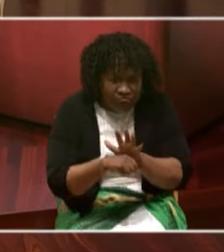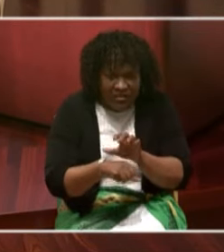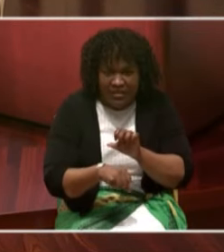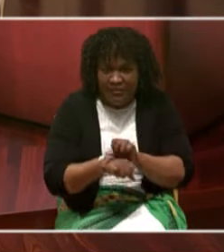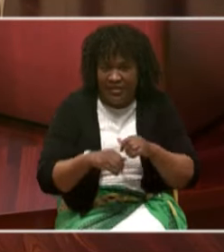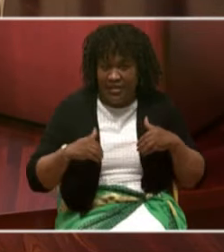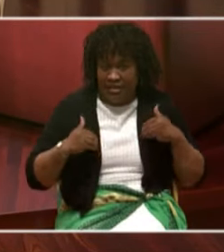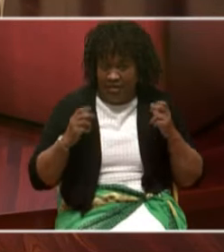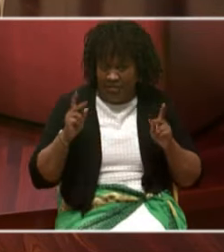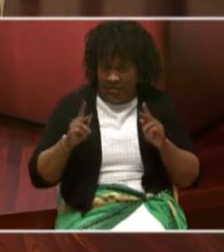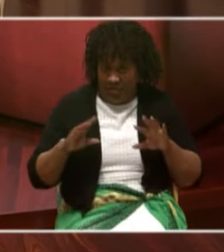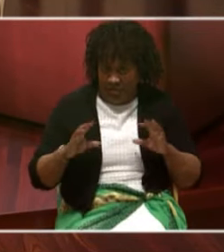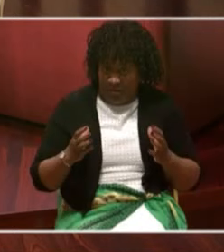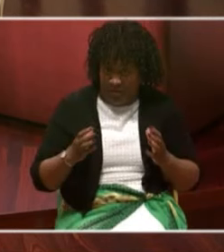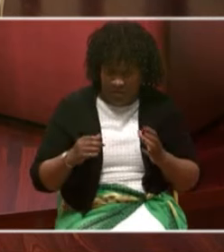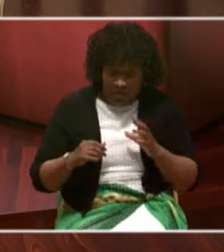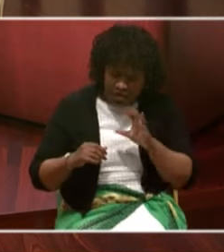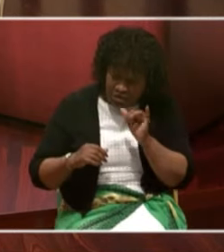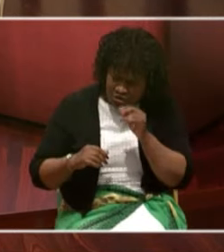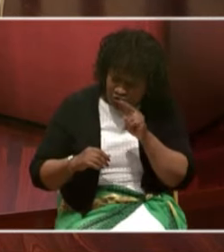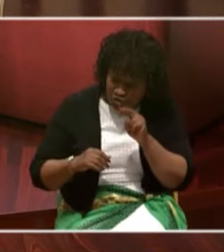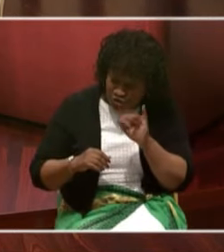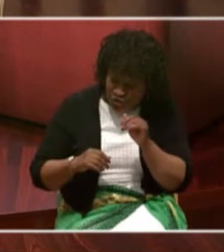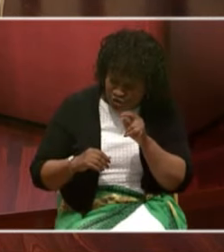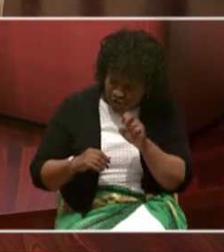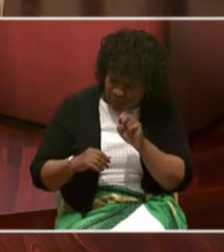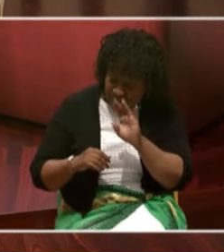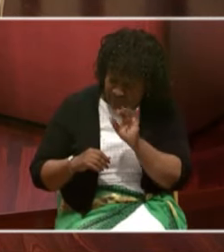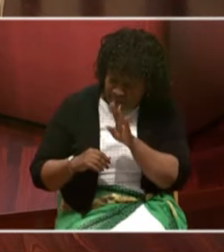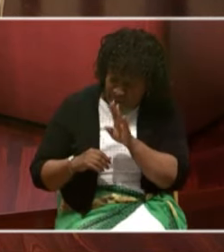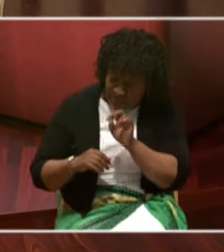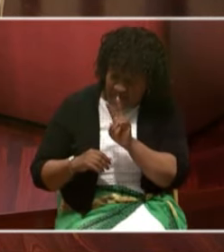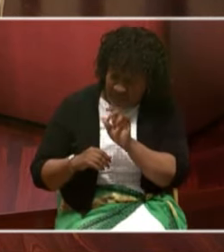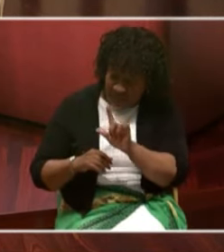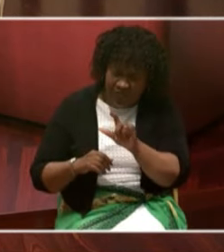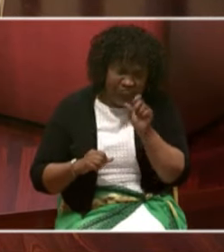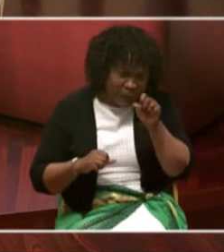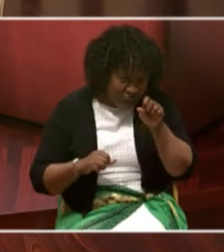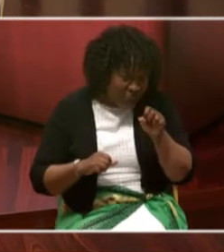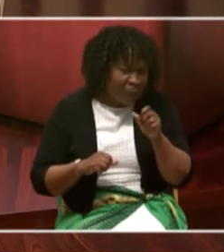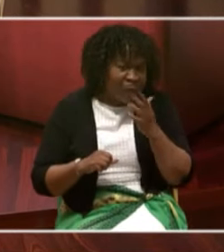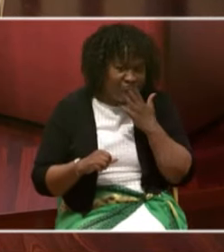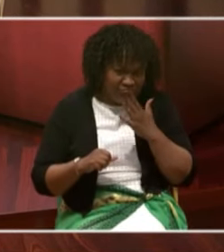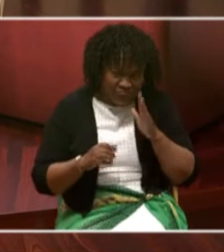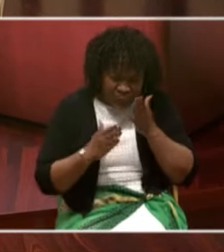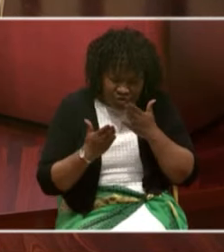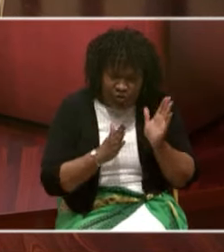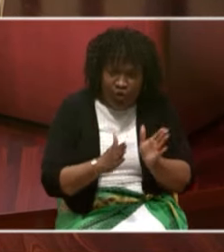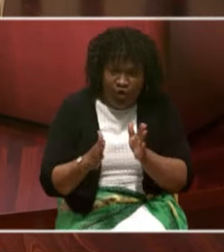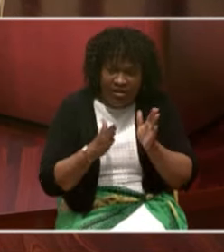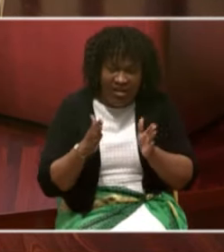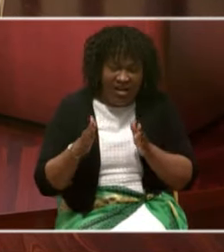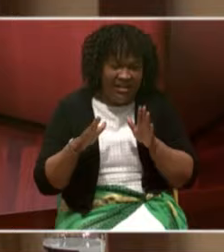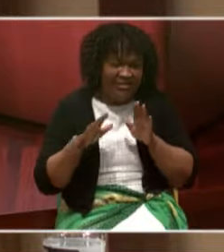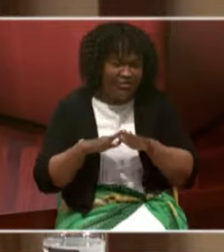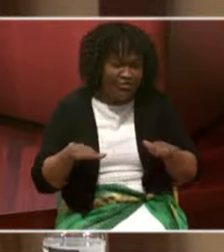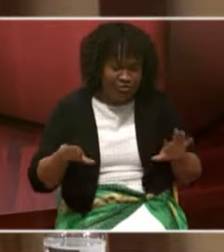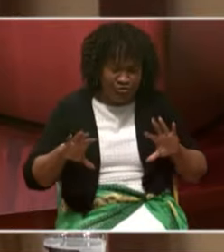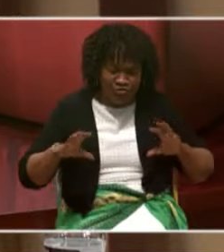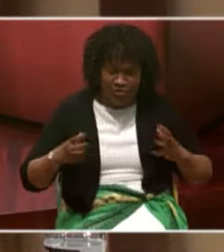a little more, or more than a little more, than millions of others are responsible for bringing that blessing to this country.